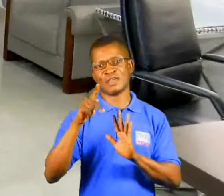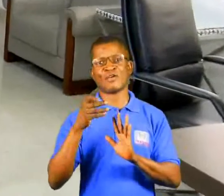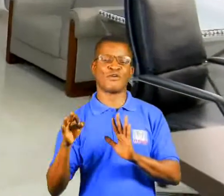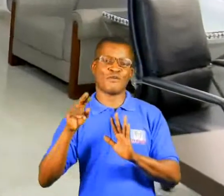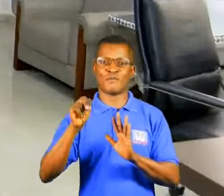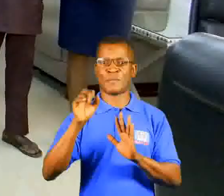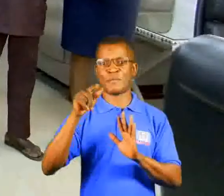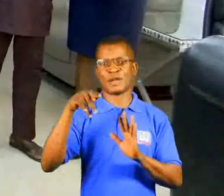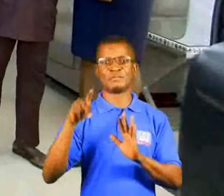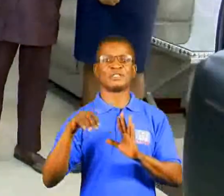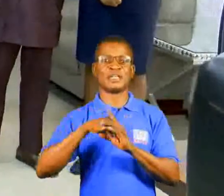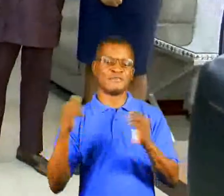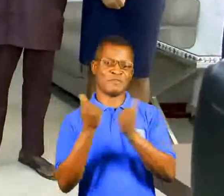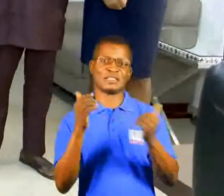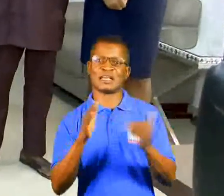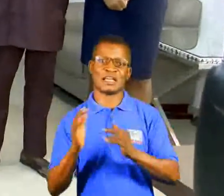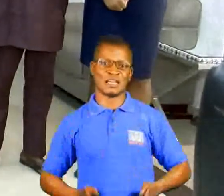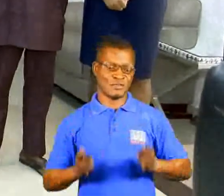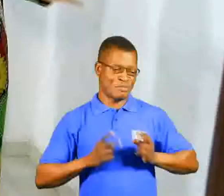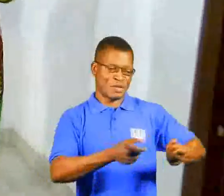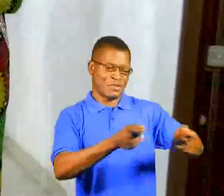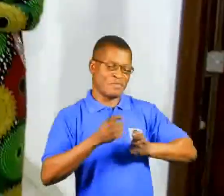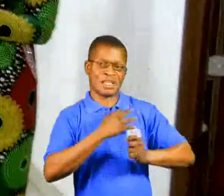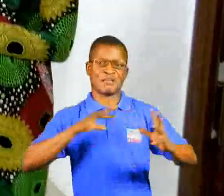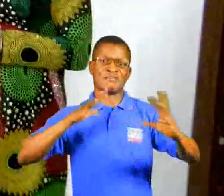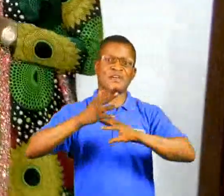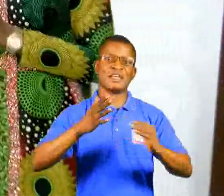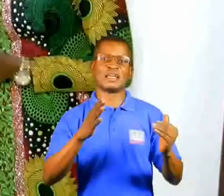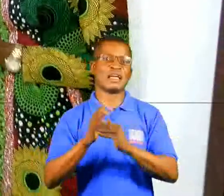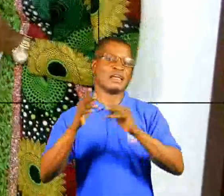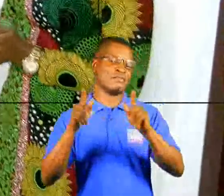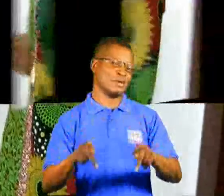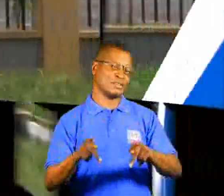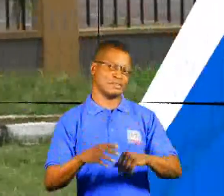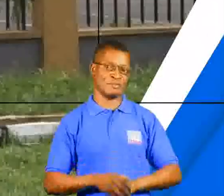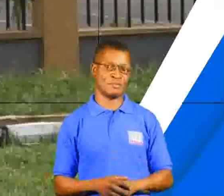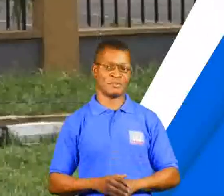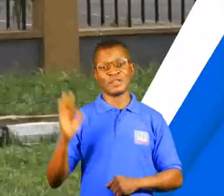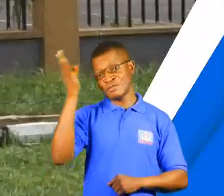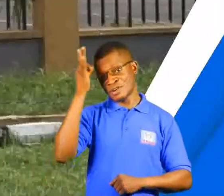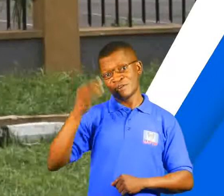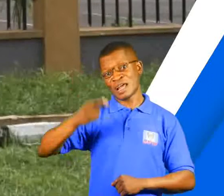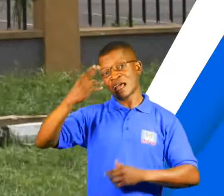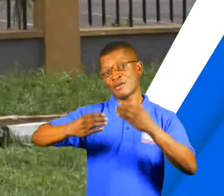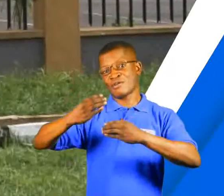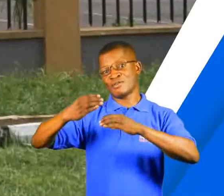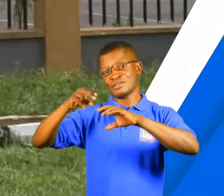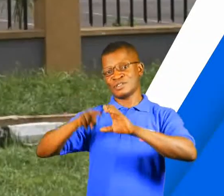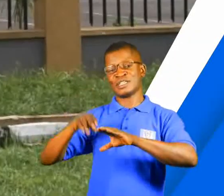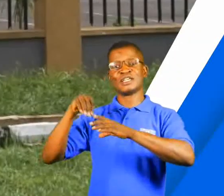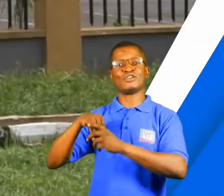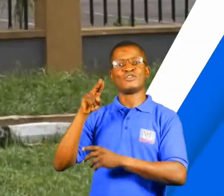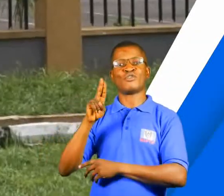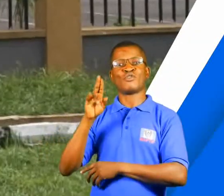of NAPTIP in its fight against human trafficking and violence against persons. A federal high court sitting